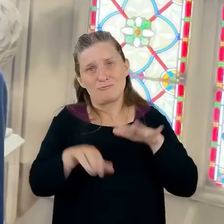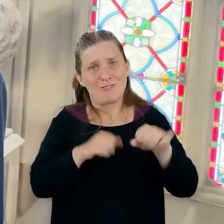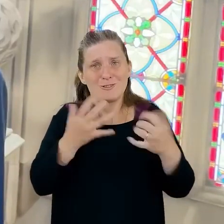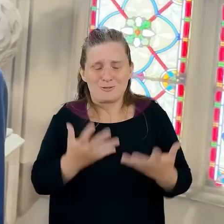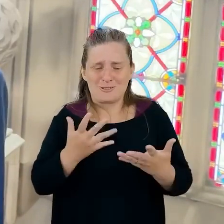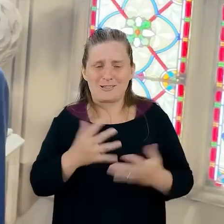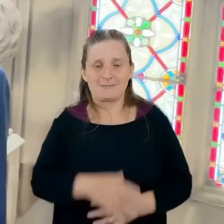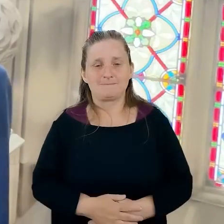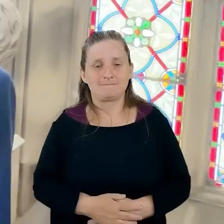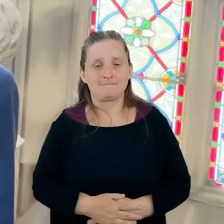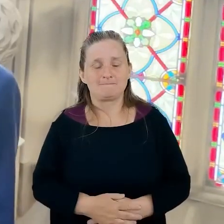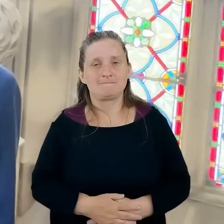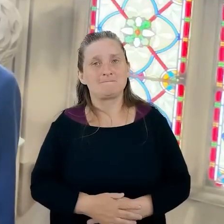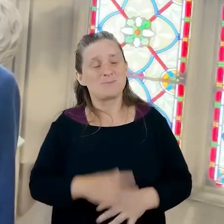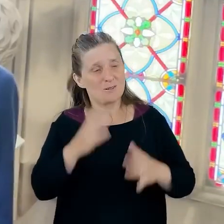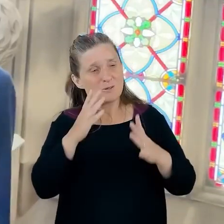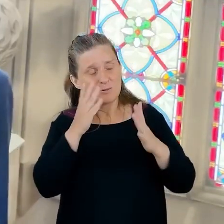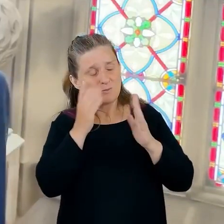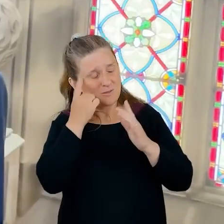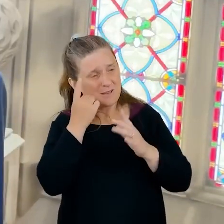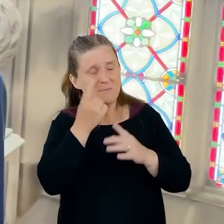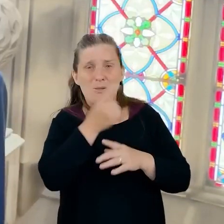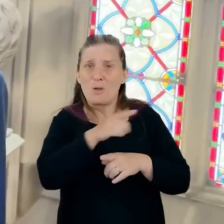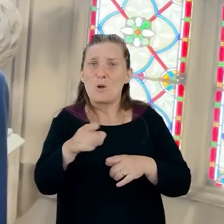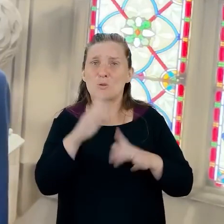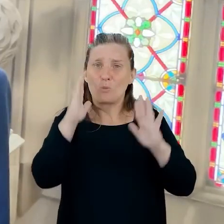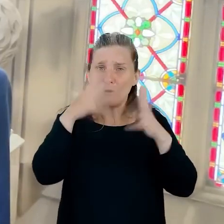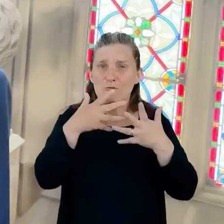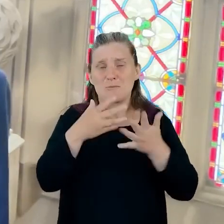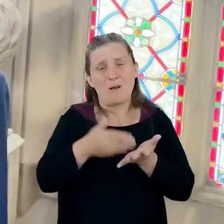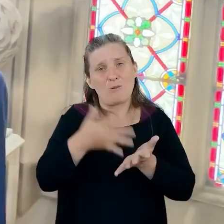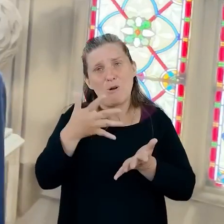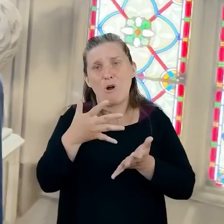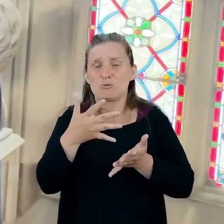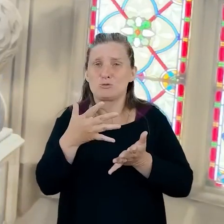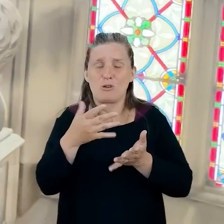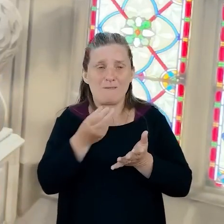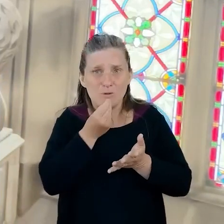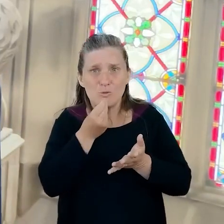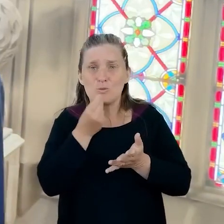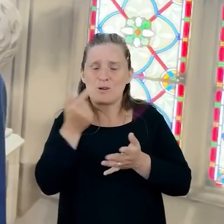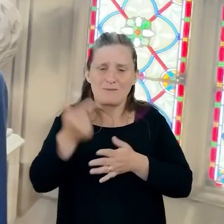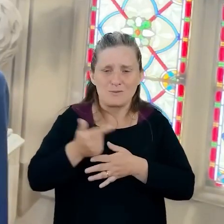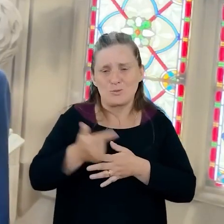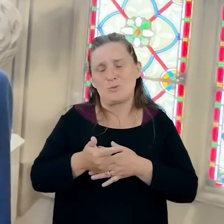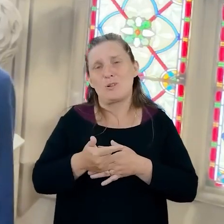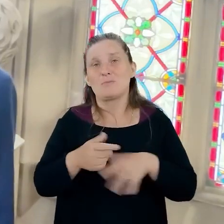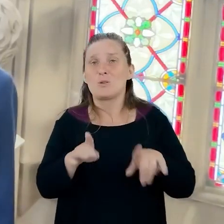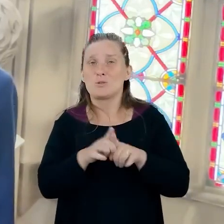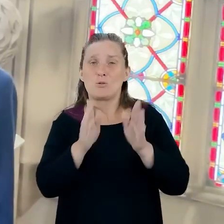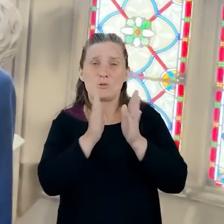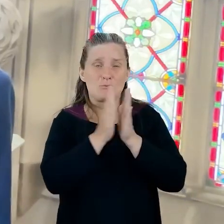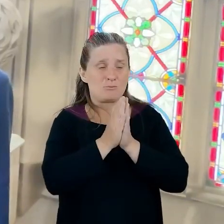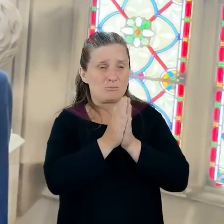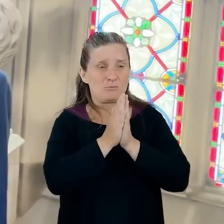in any way today. We remember those worrying about the cost of food and fuel, those who have been caught up in the earthquake in Afghanistan, and those who